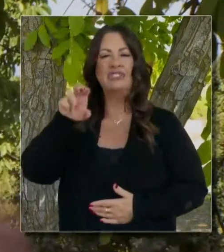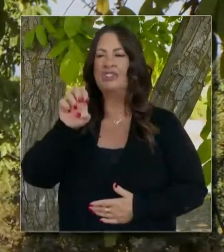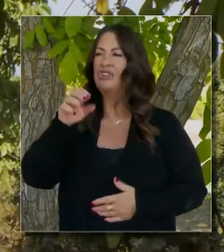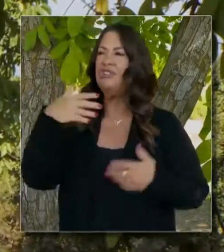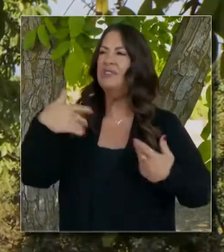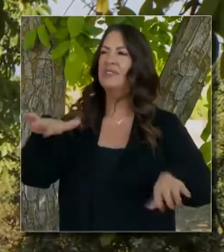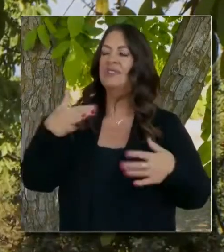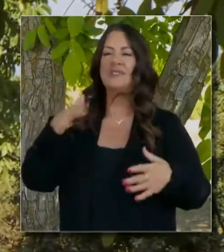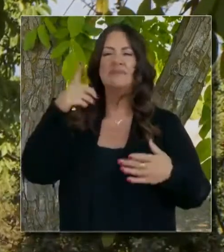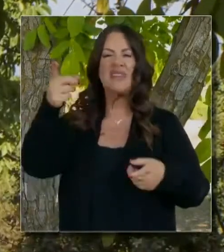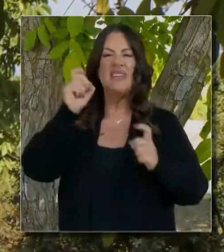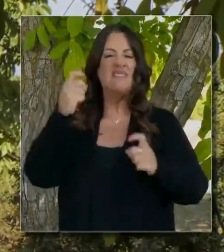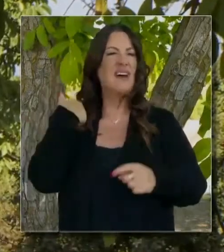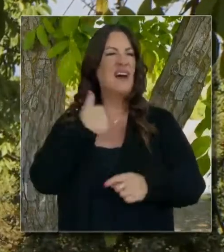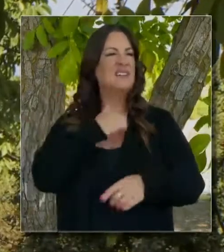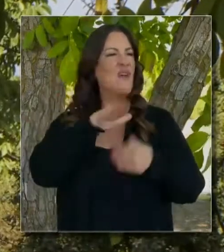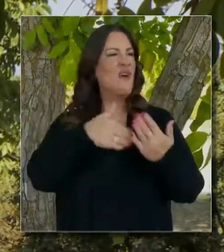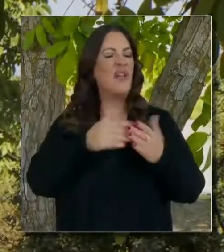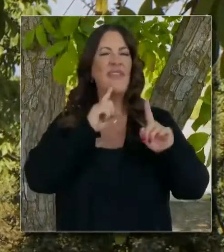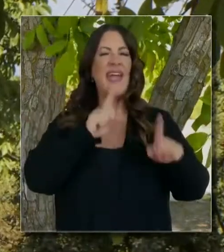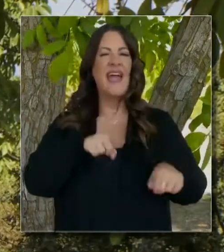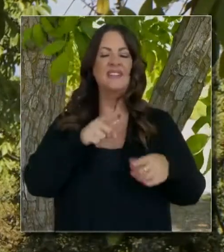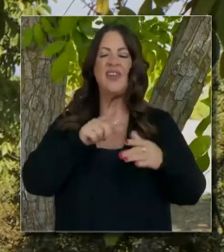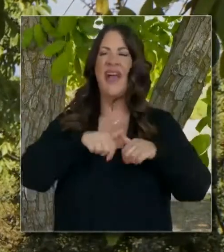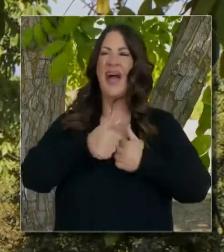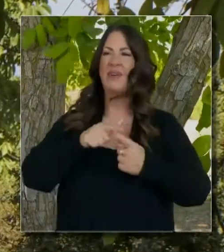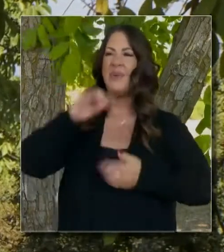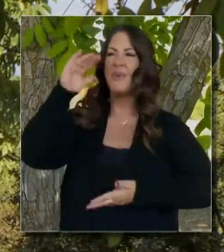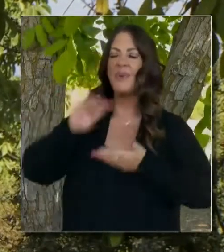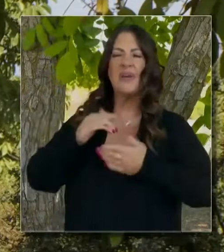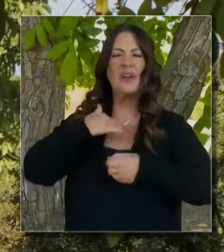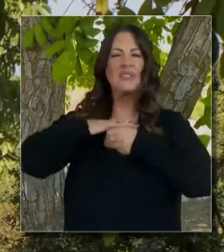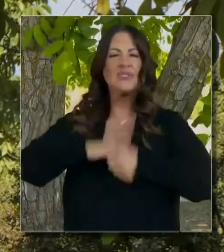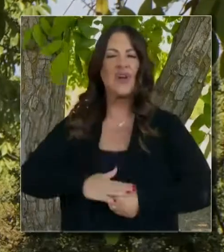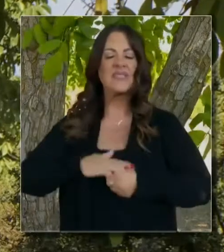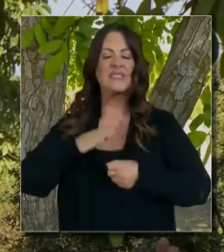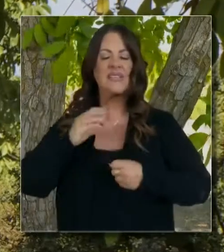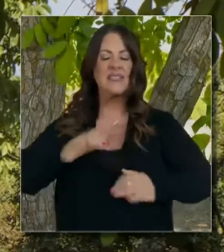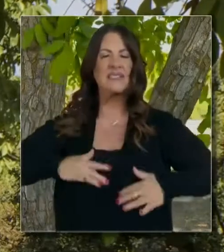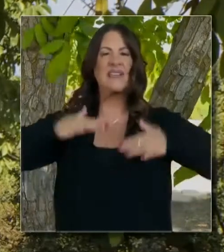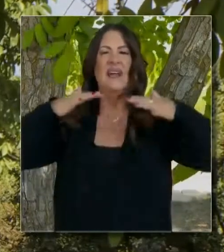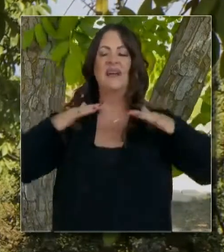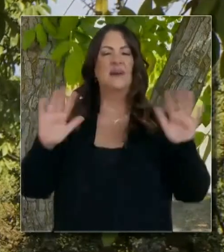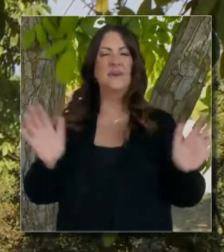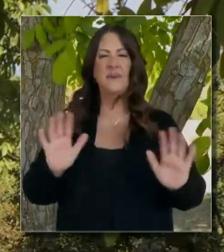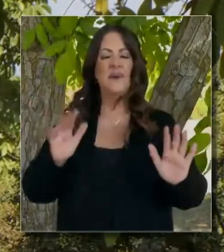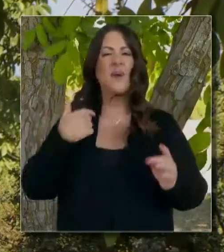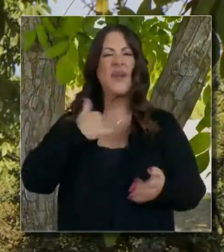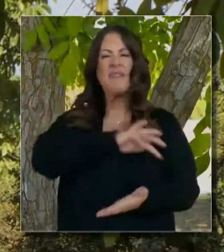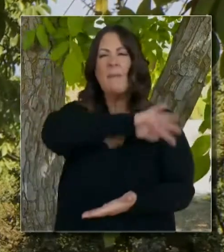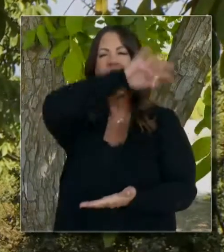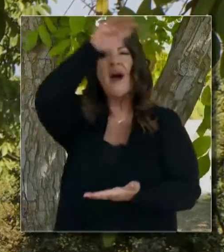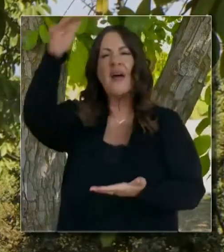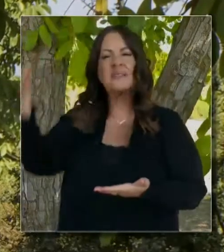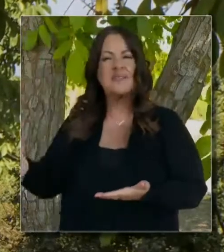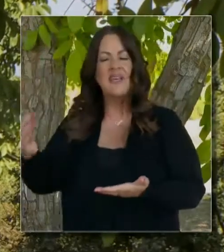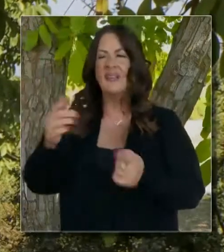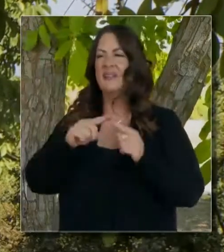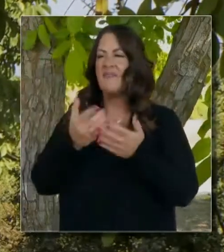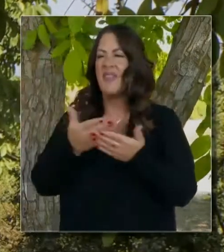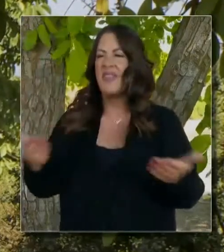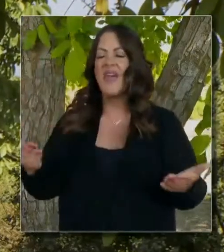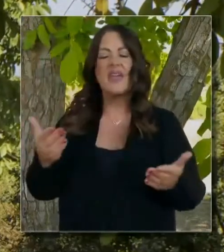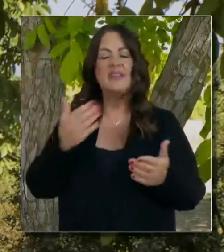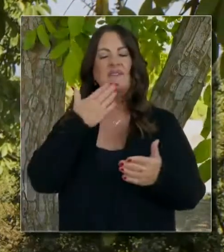are around us. The answer to all of our anxiety and stress is around us. It's abundant. And so the abundant